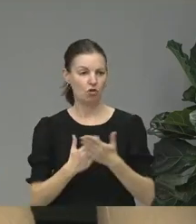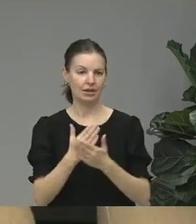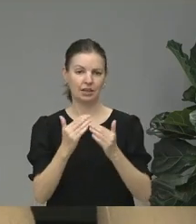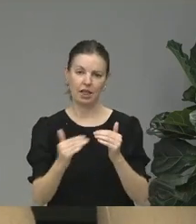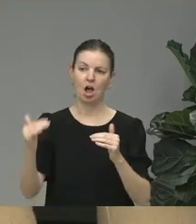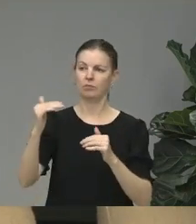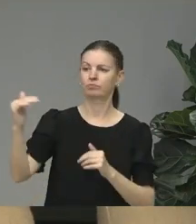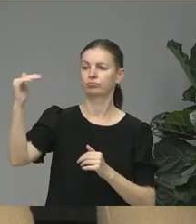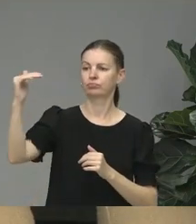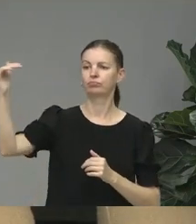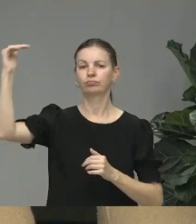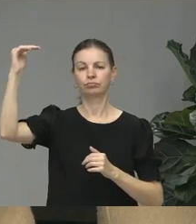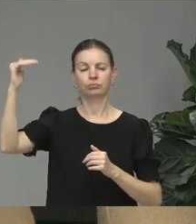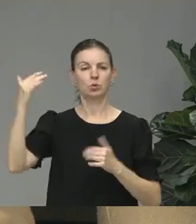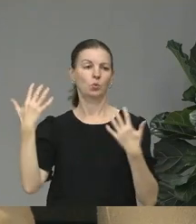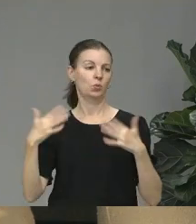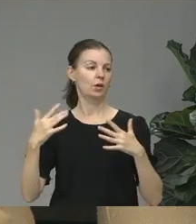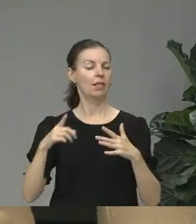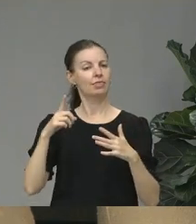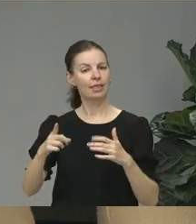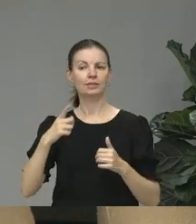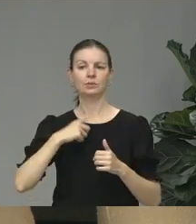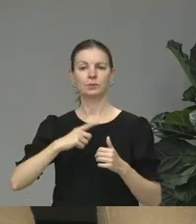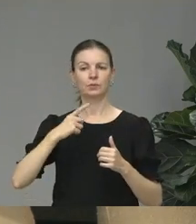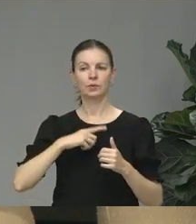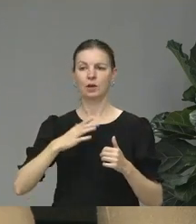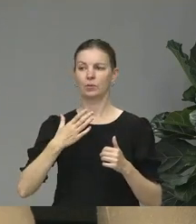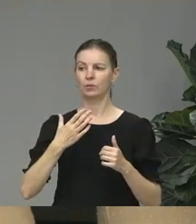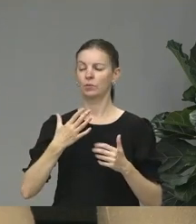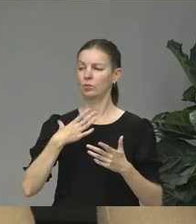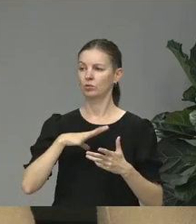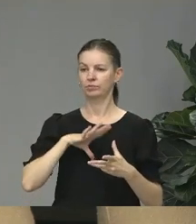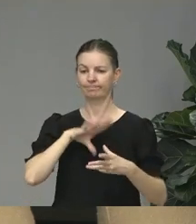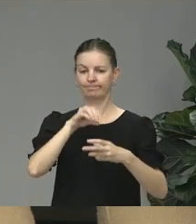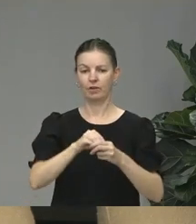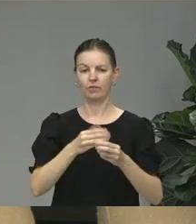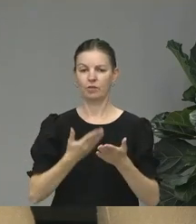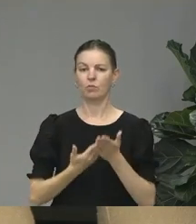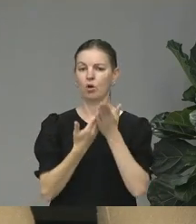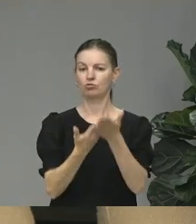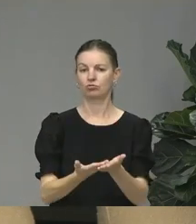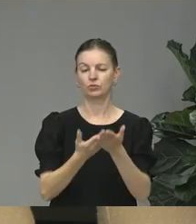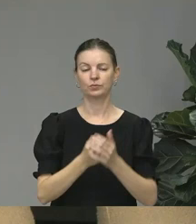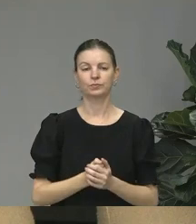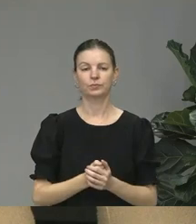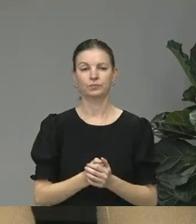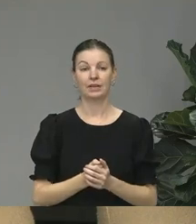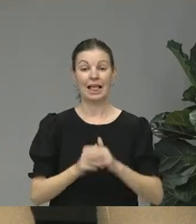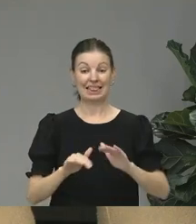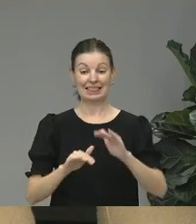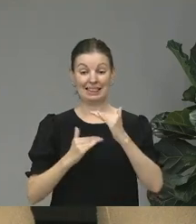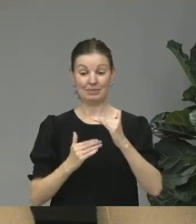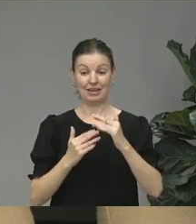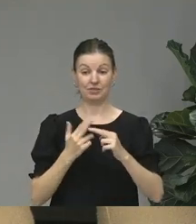is really the essence of all of the proposals we're talking about. The limitations on